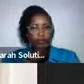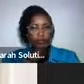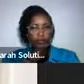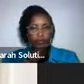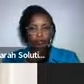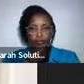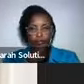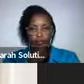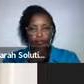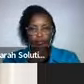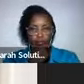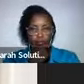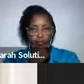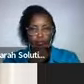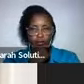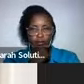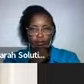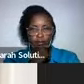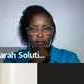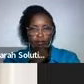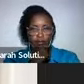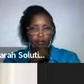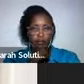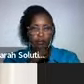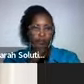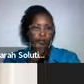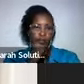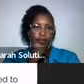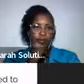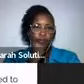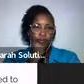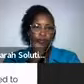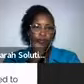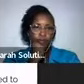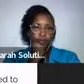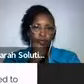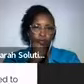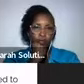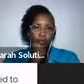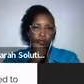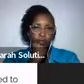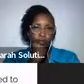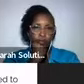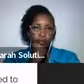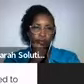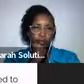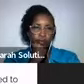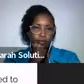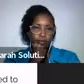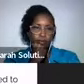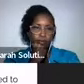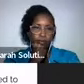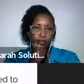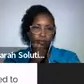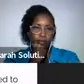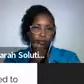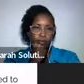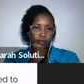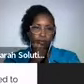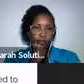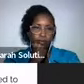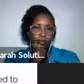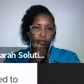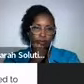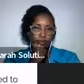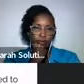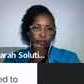100 leads. That is the truth. So I'm going to use another example of Jane. She runs a dentistry. Now,